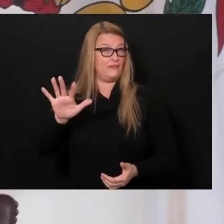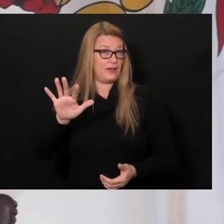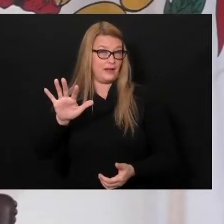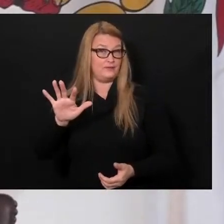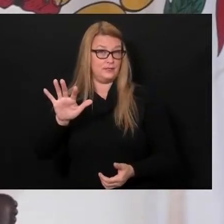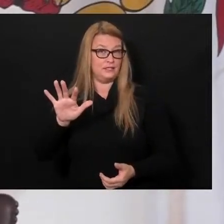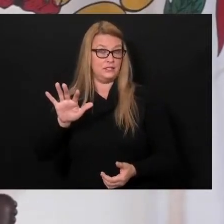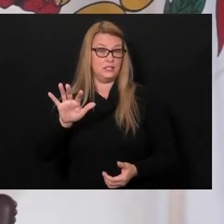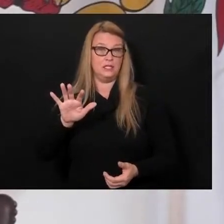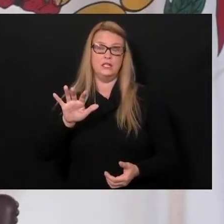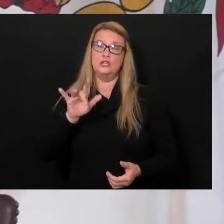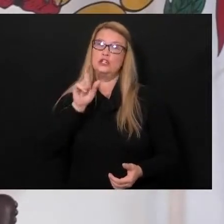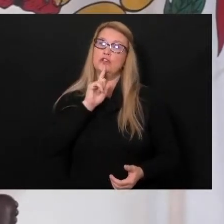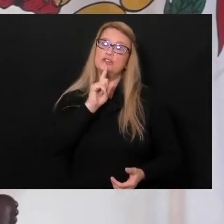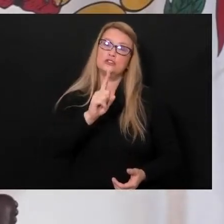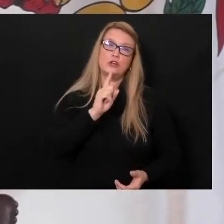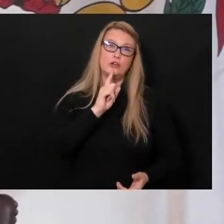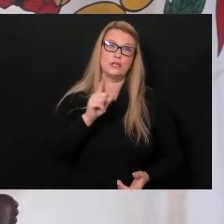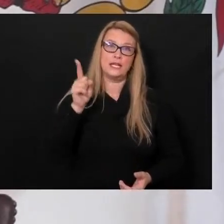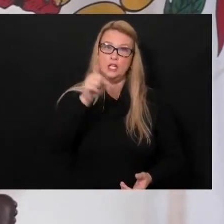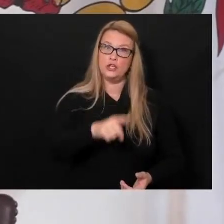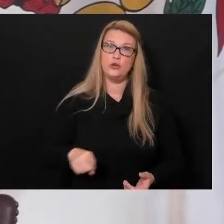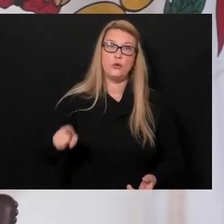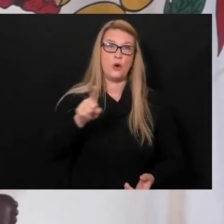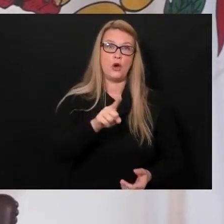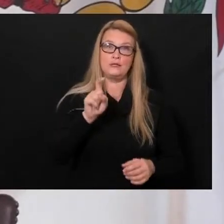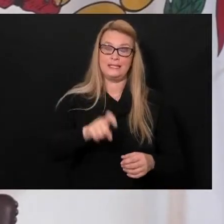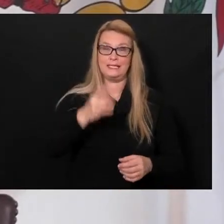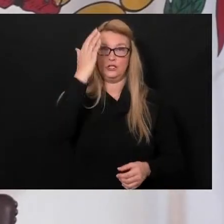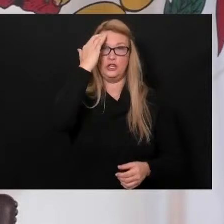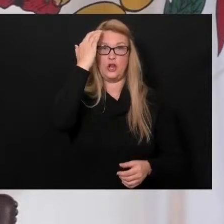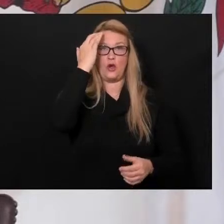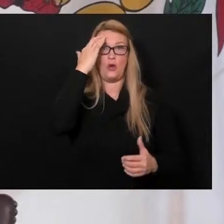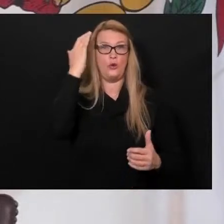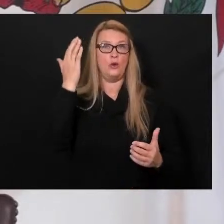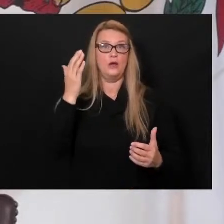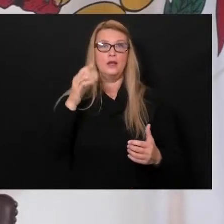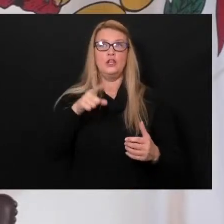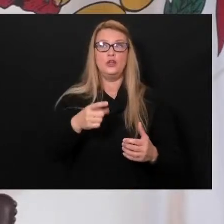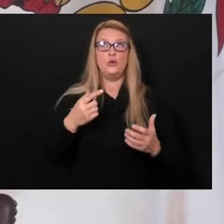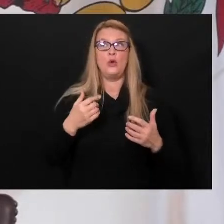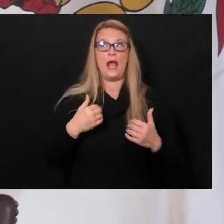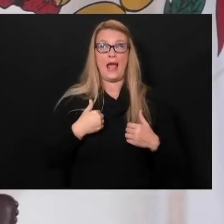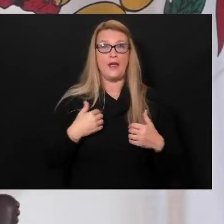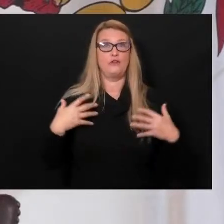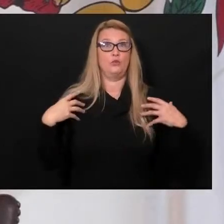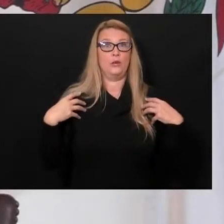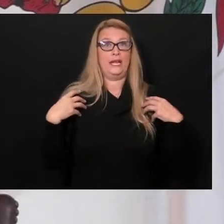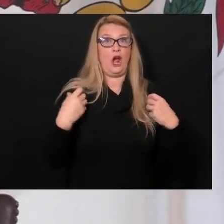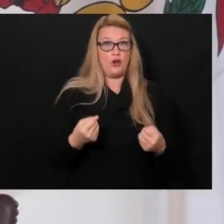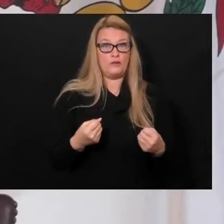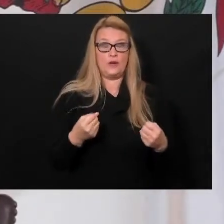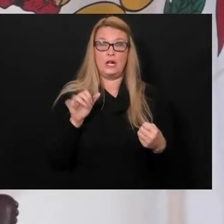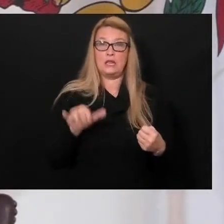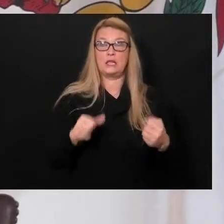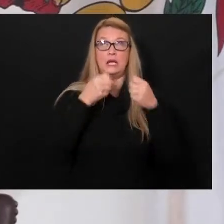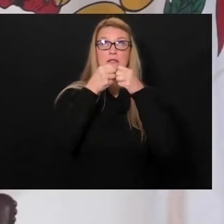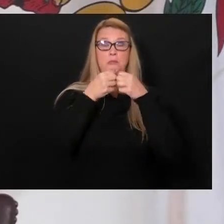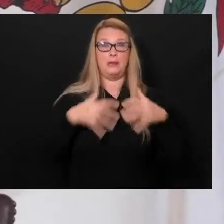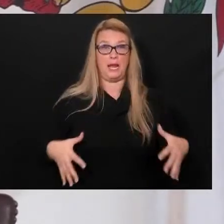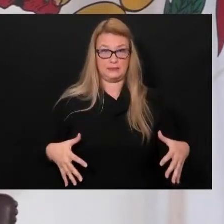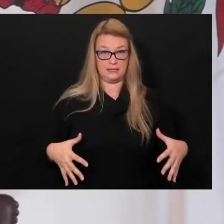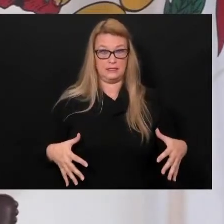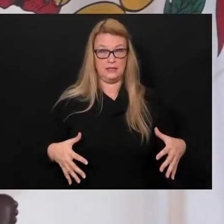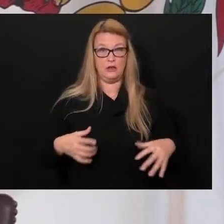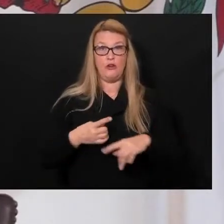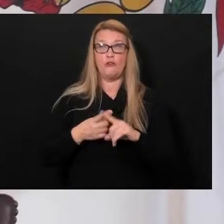89,575. Surely to goodness, you've got to realize the level of the blessing that you have got bestowed upon you by